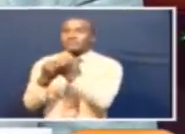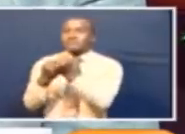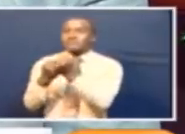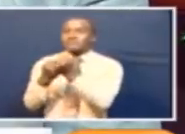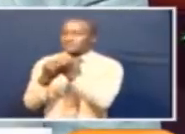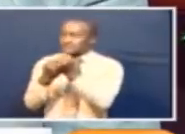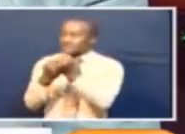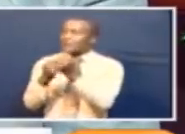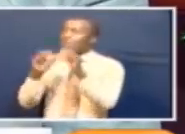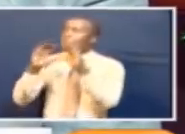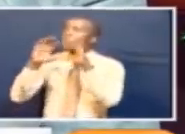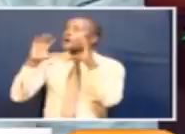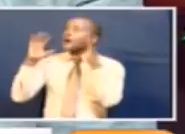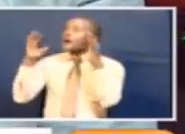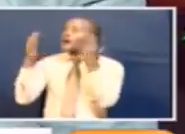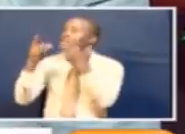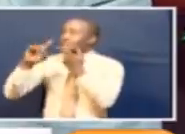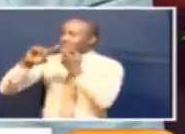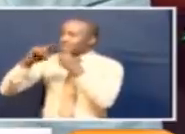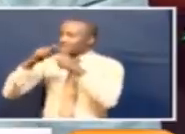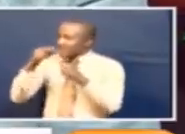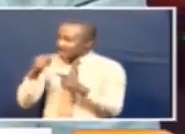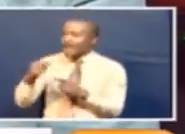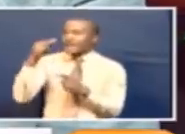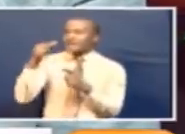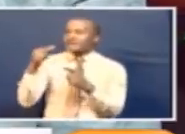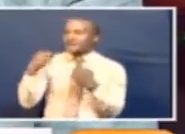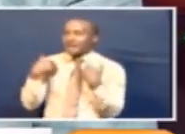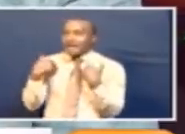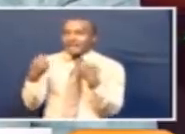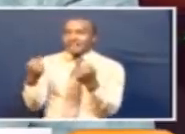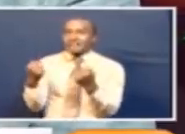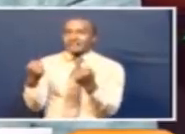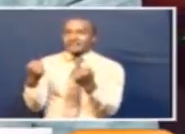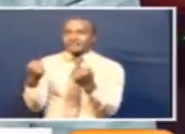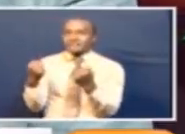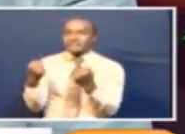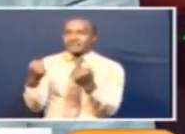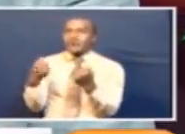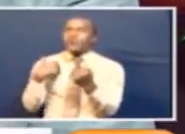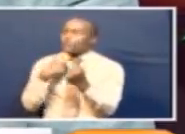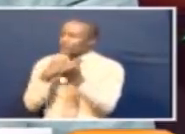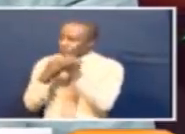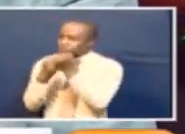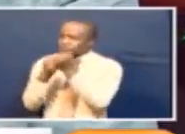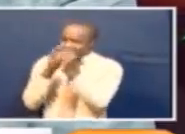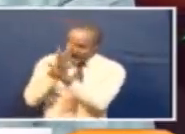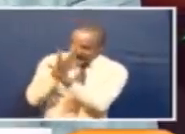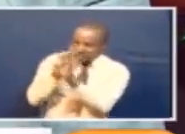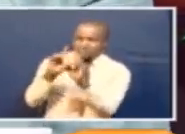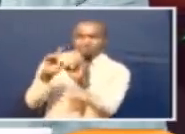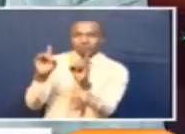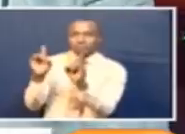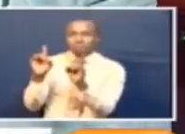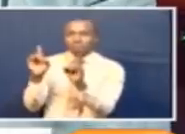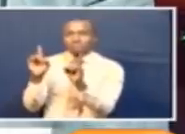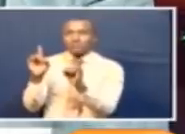healthcare system that's going to deliver quality to every Kenyan without any hidden interests.